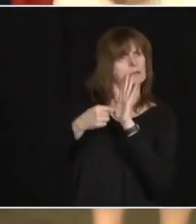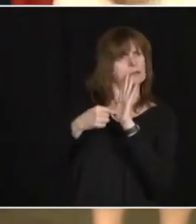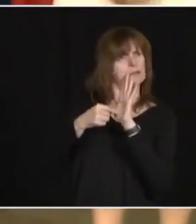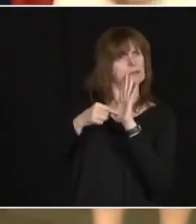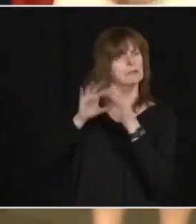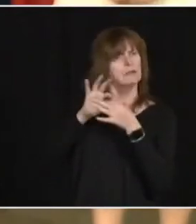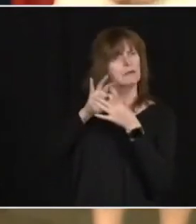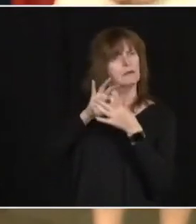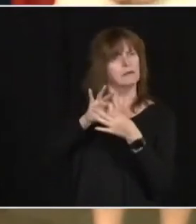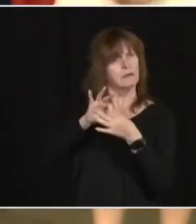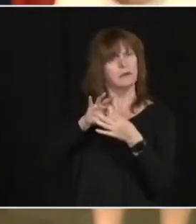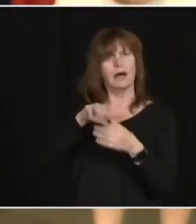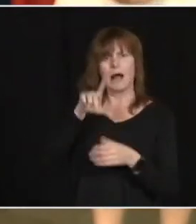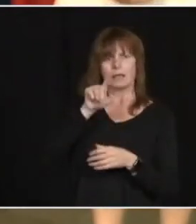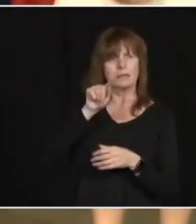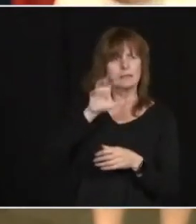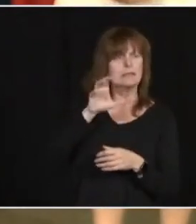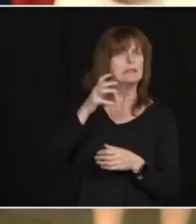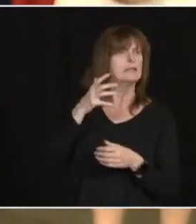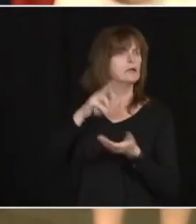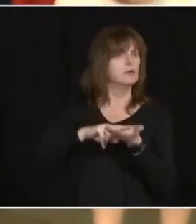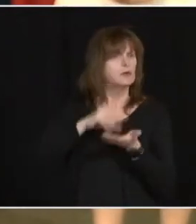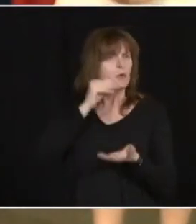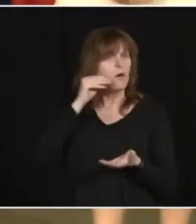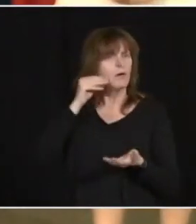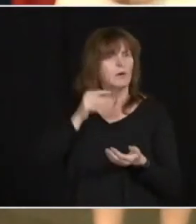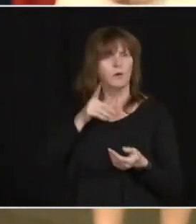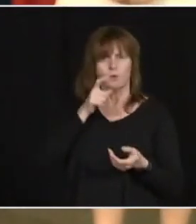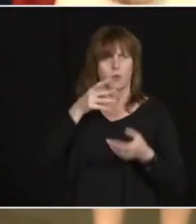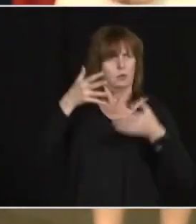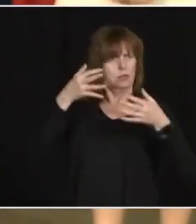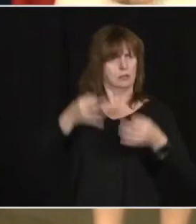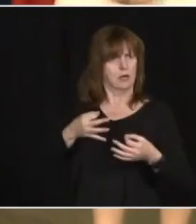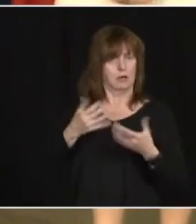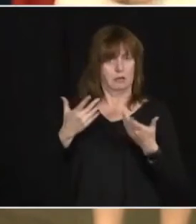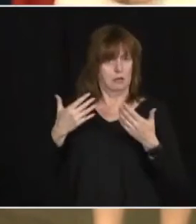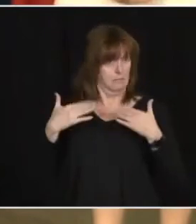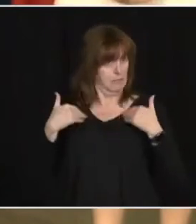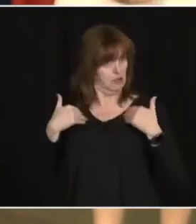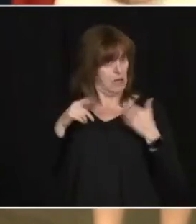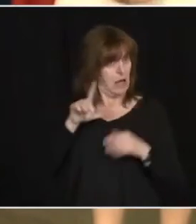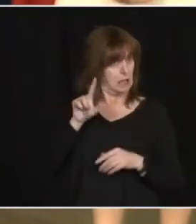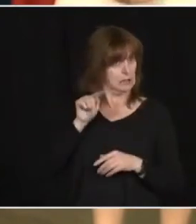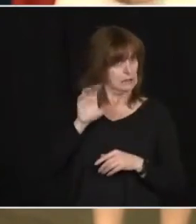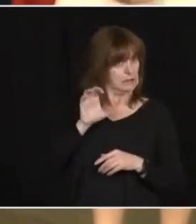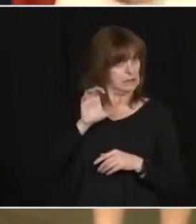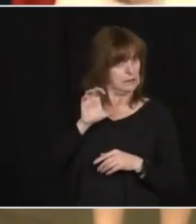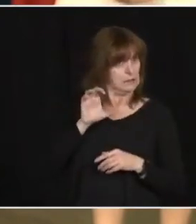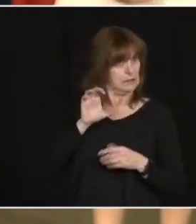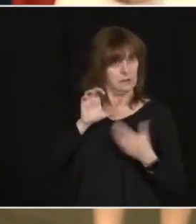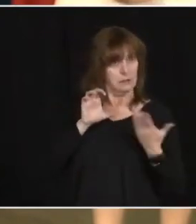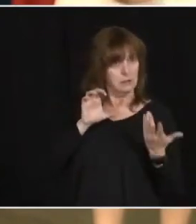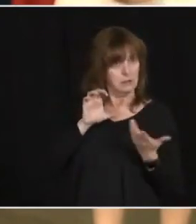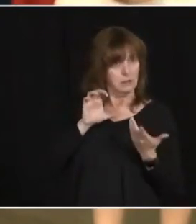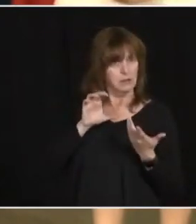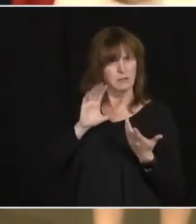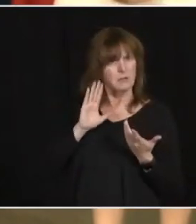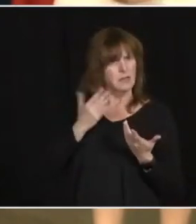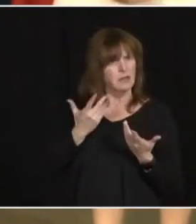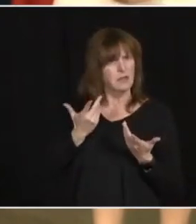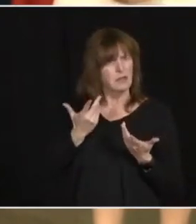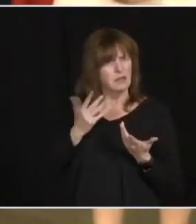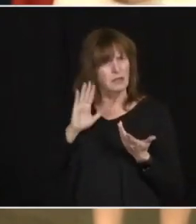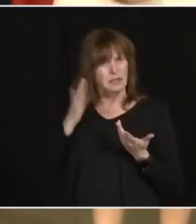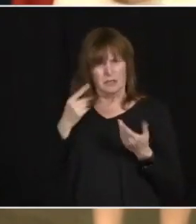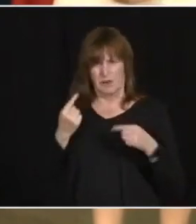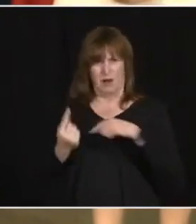Care. You said just now that you are relying on the advice of him. So it seems as though the buck is being passed around from this 1 o'clock news